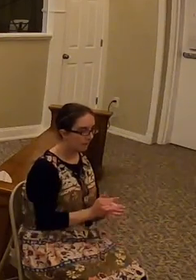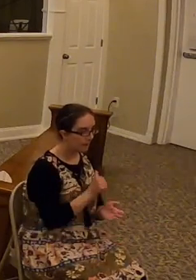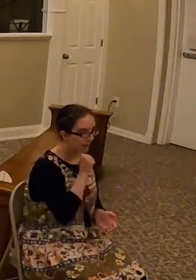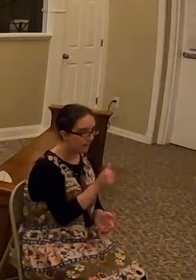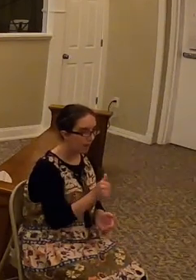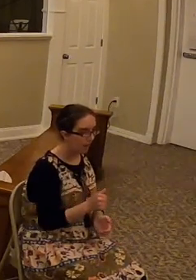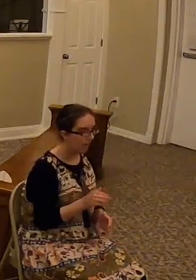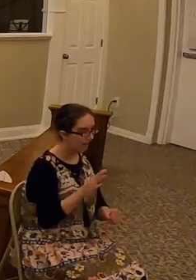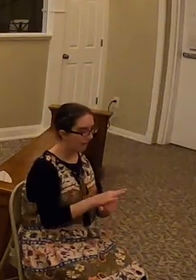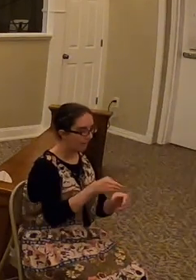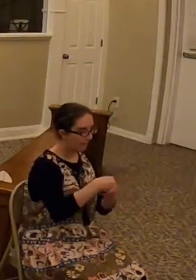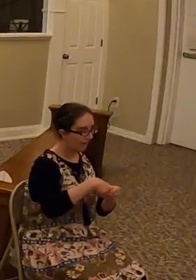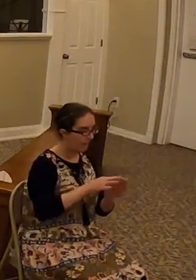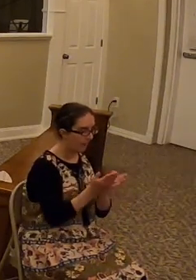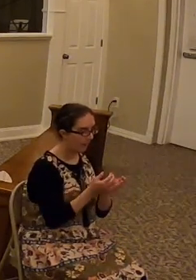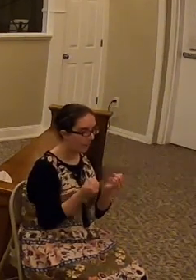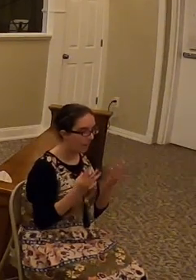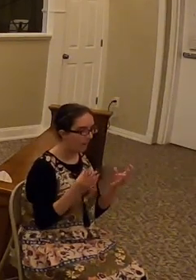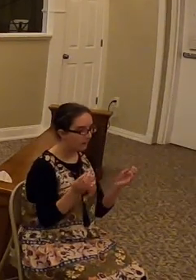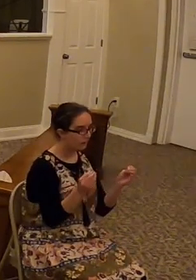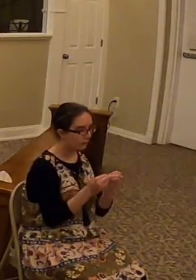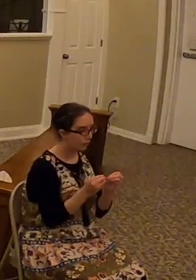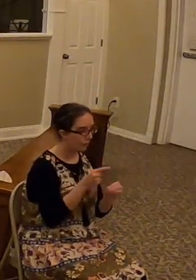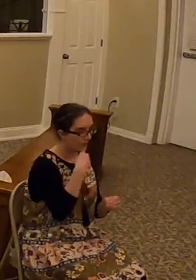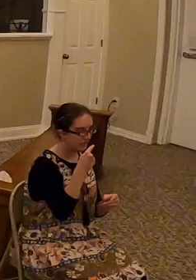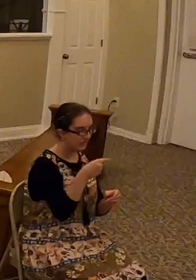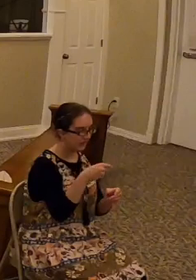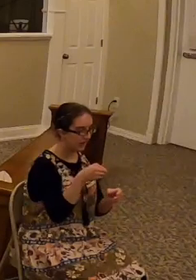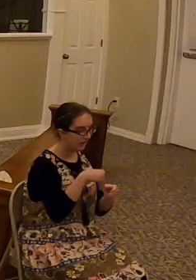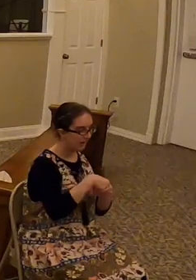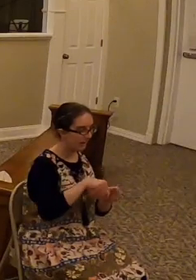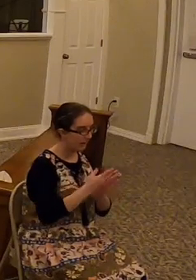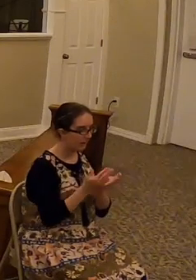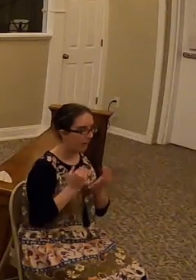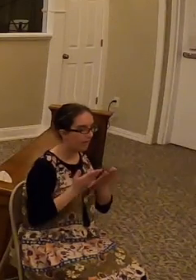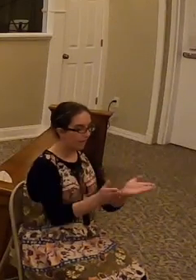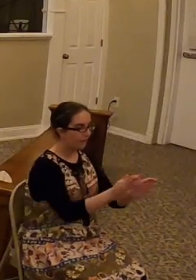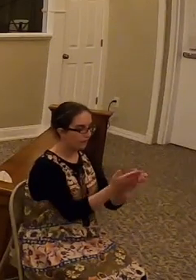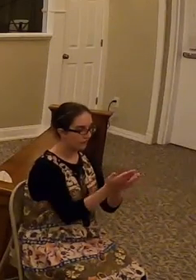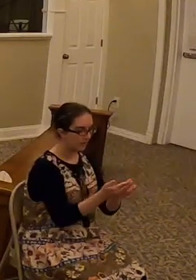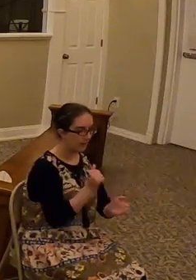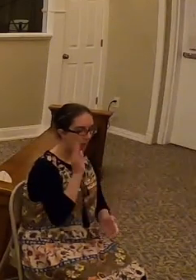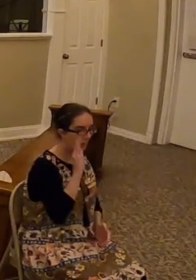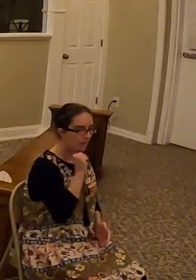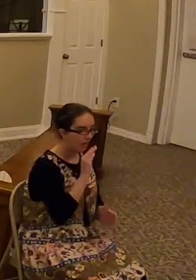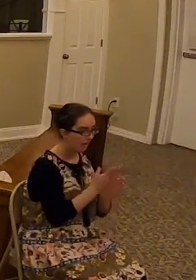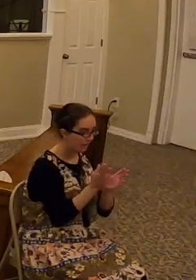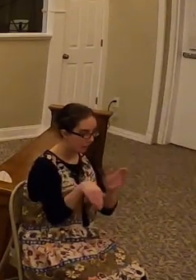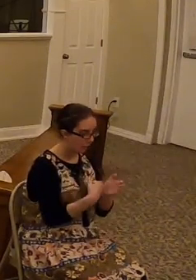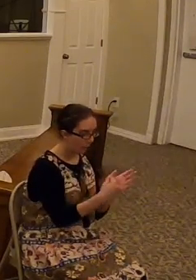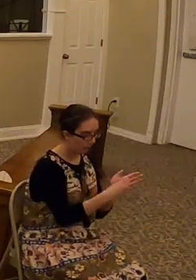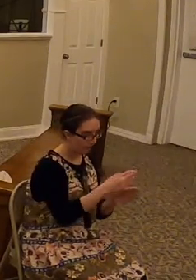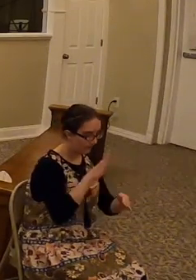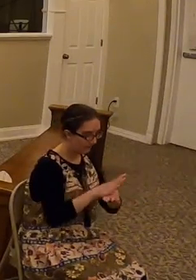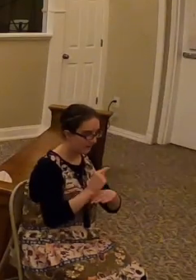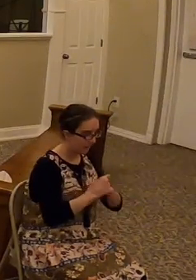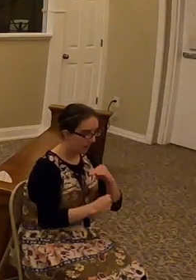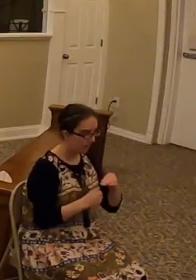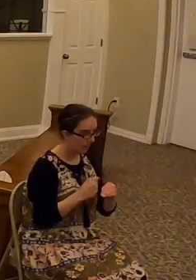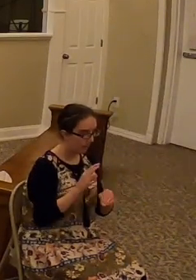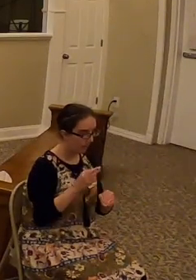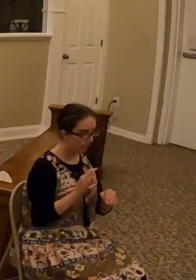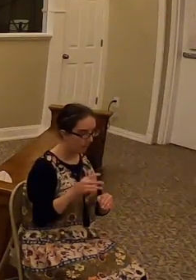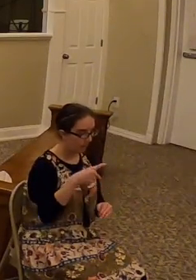that's not even enough in the Bible. I mean, there was a lot more mentioned in the Bible than that. And I'm giving you scripture. I'm not going to read all these scriptures tonight concerning each